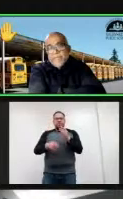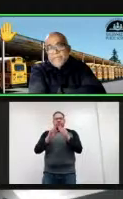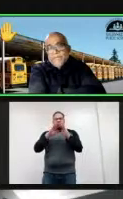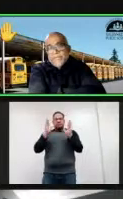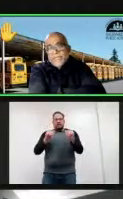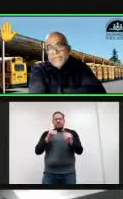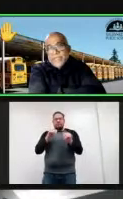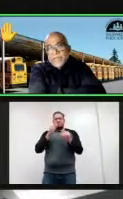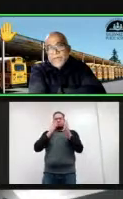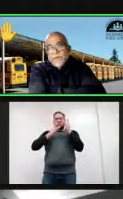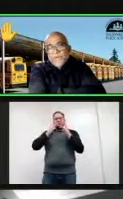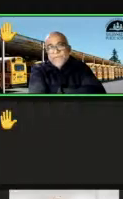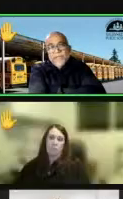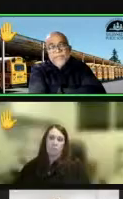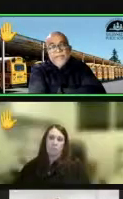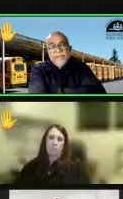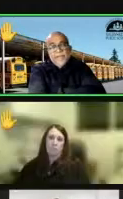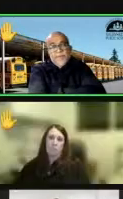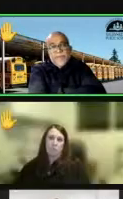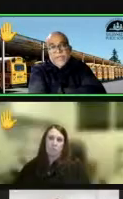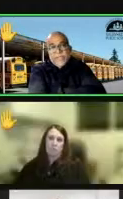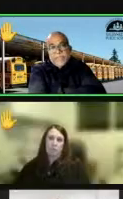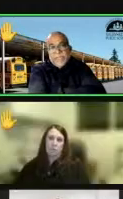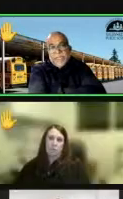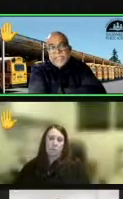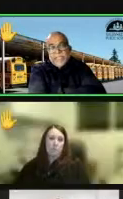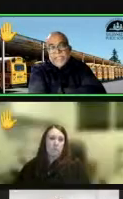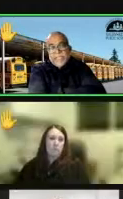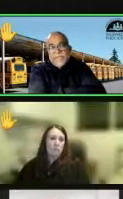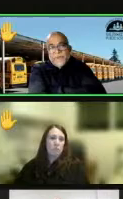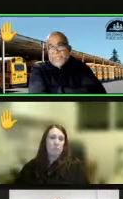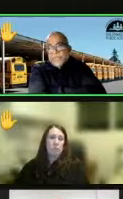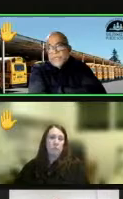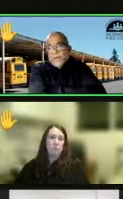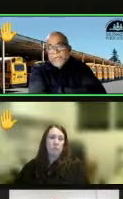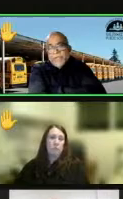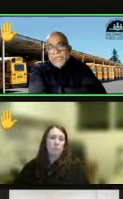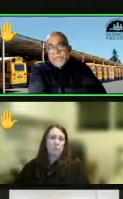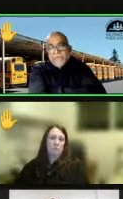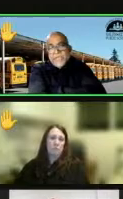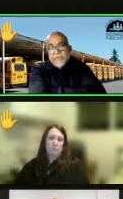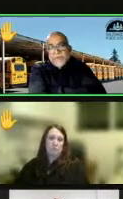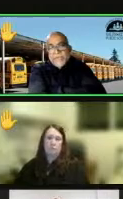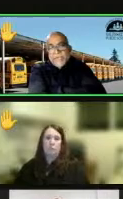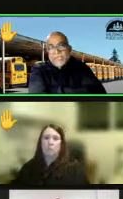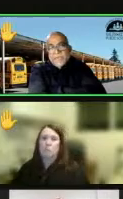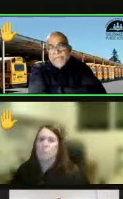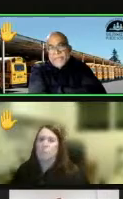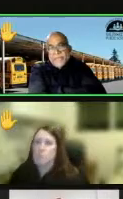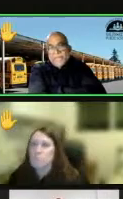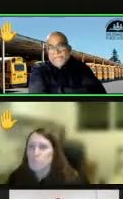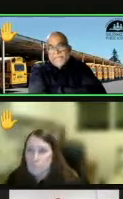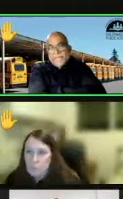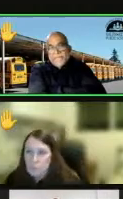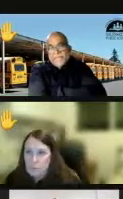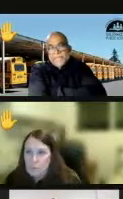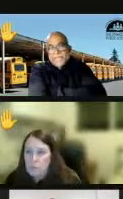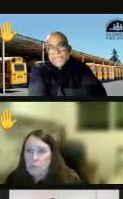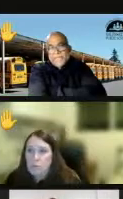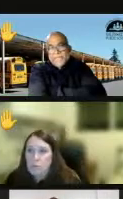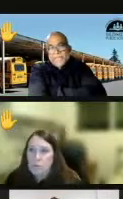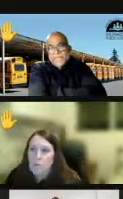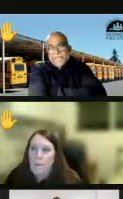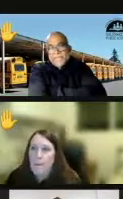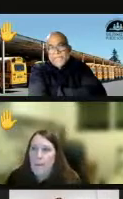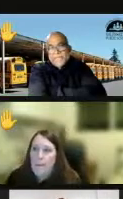time, purchasing a home, moving to this place, and then for us to be competitive if they are looking elsewhere.